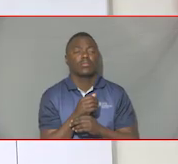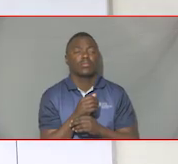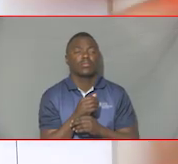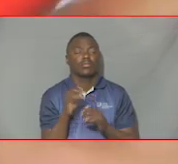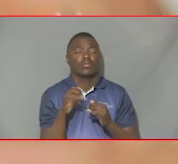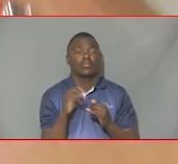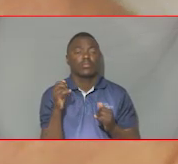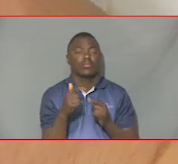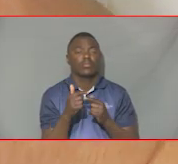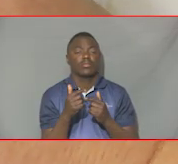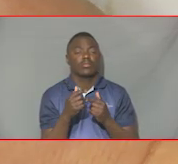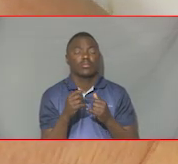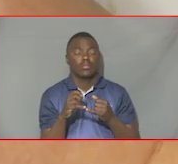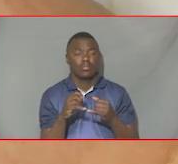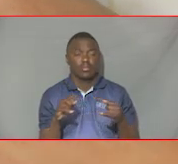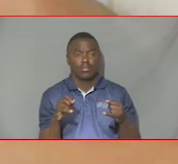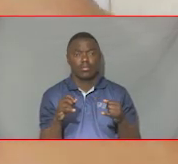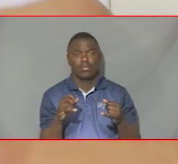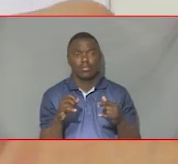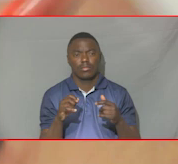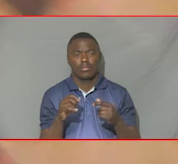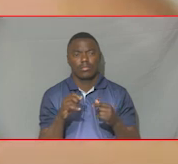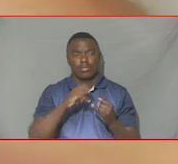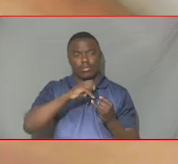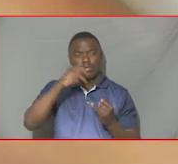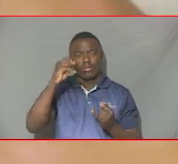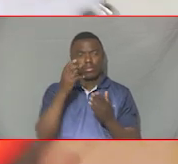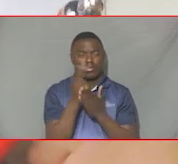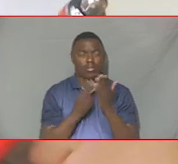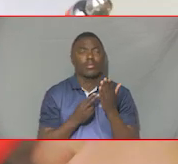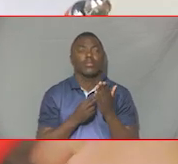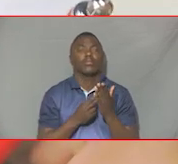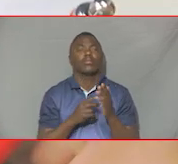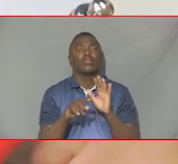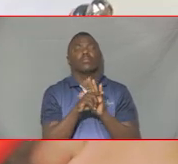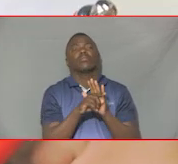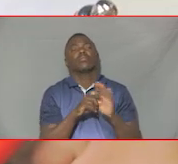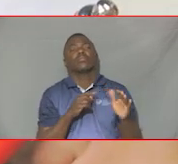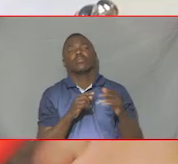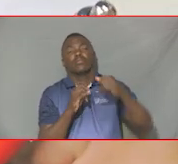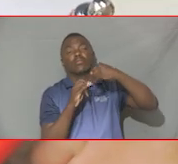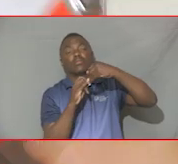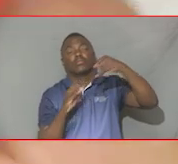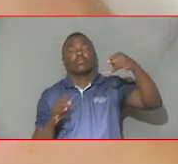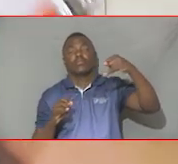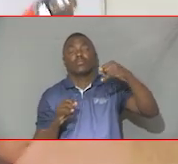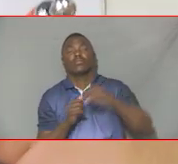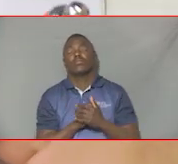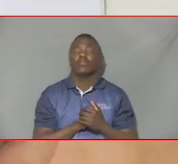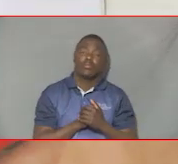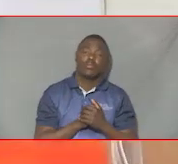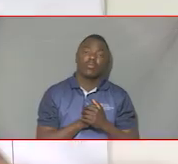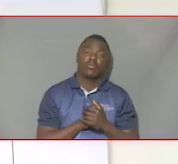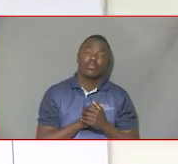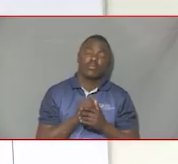you see, people, if you draw your regression line, it will be a negative gradient. And a negative